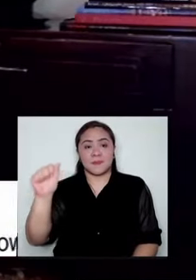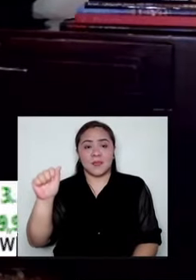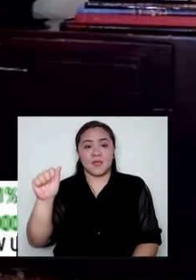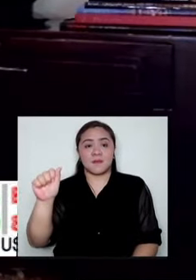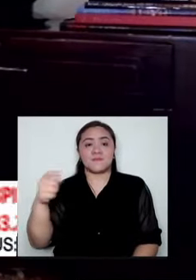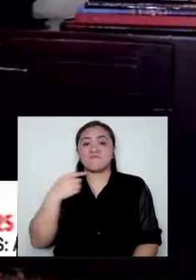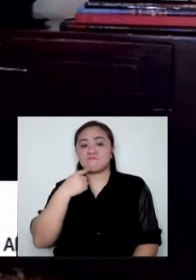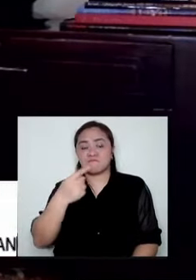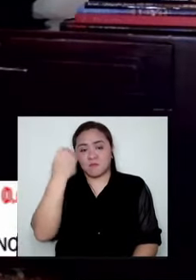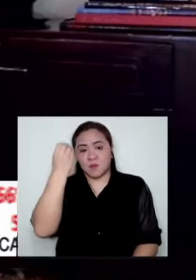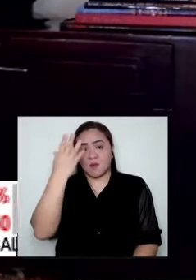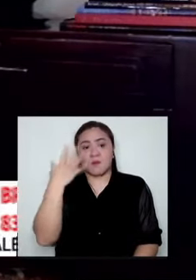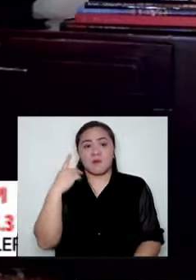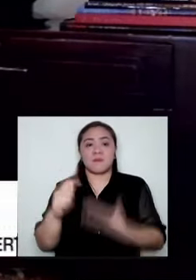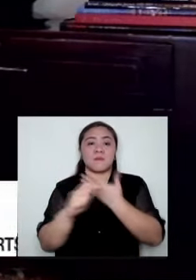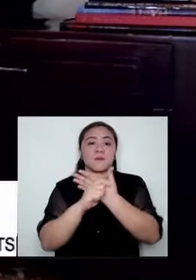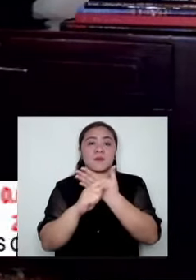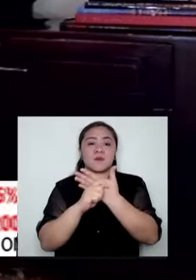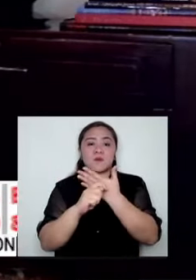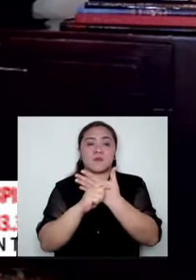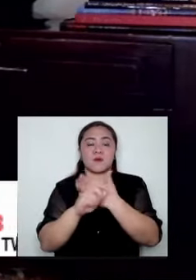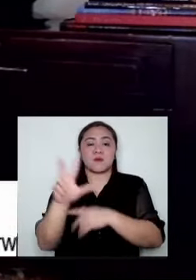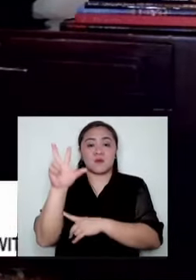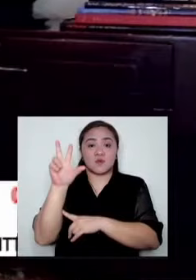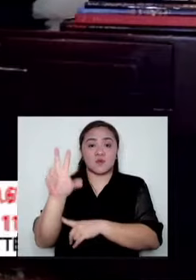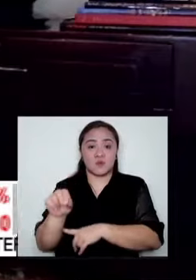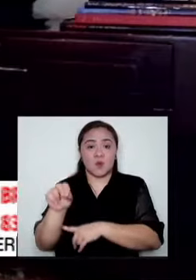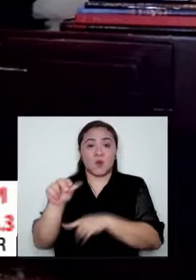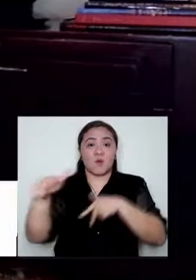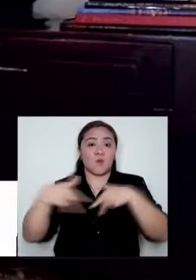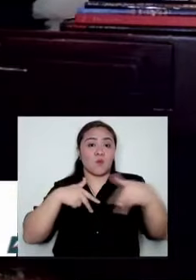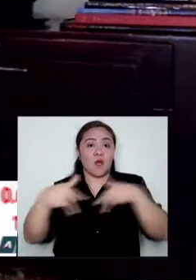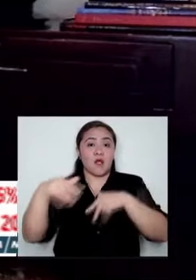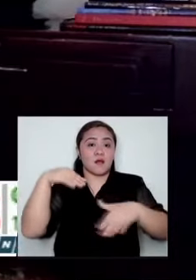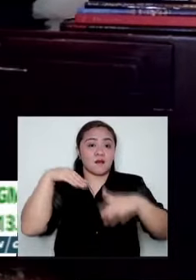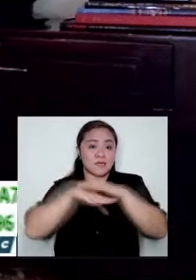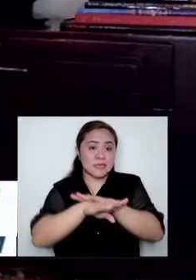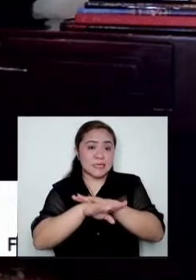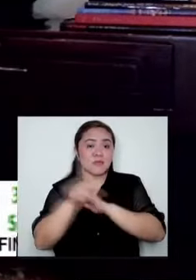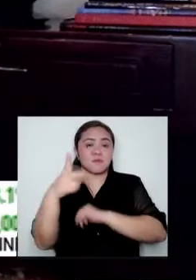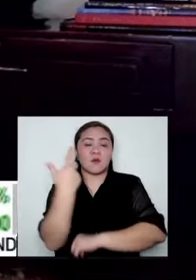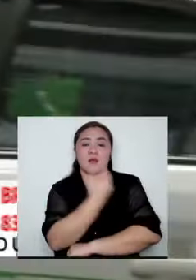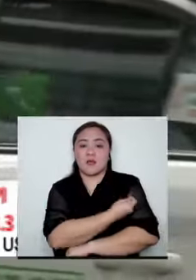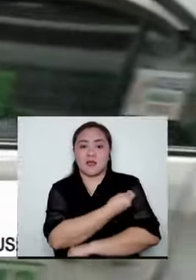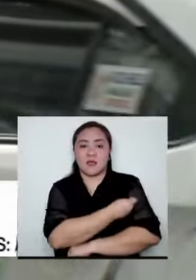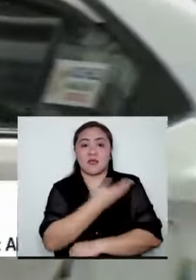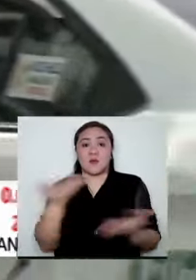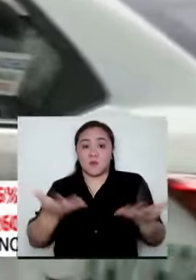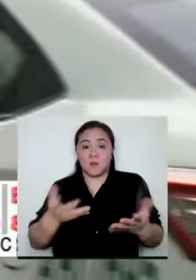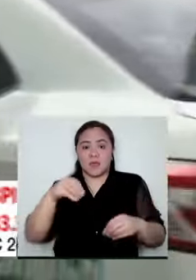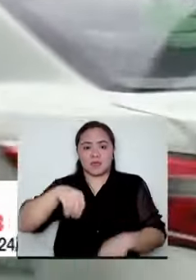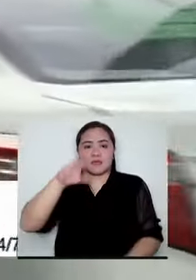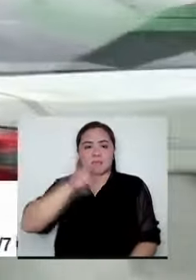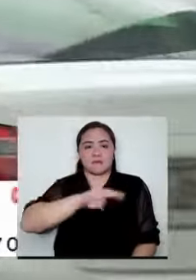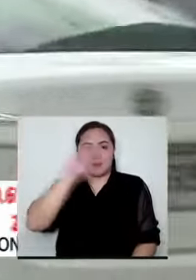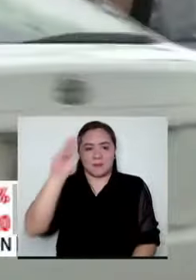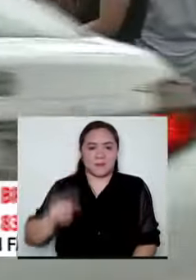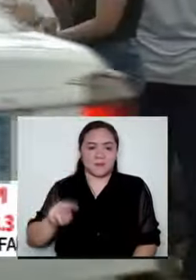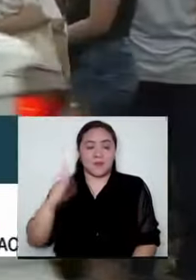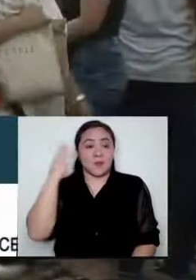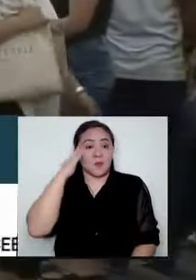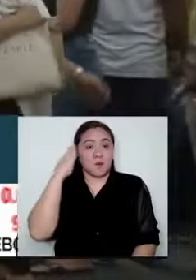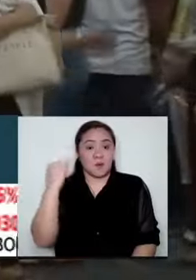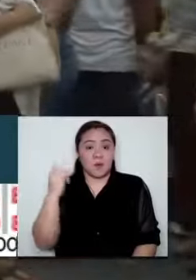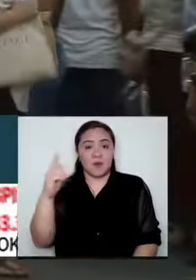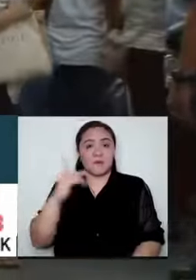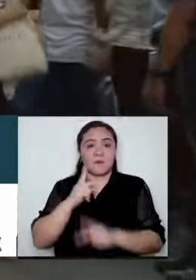Authority says there will temporarily be no walk-in vaccinations in the National Capital Region. This is